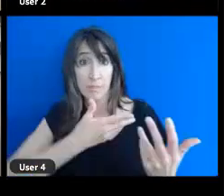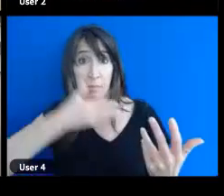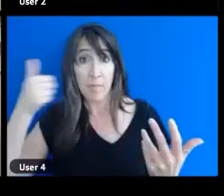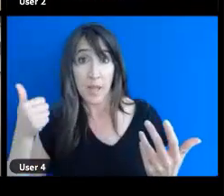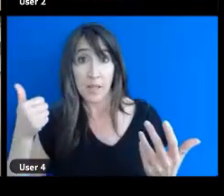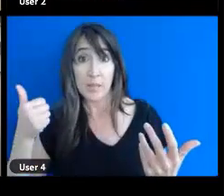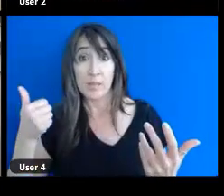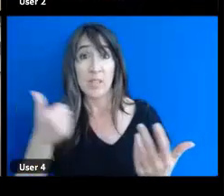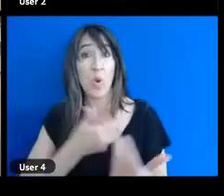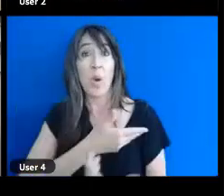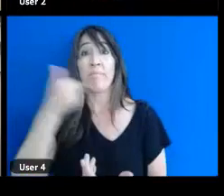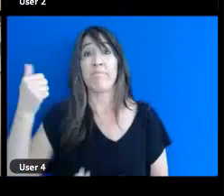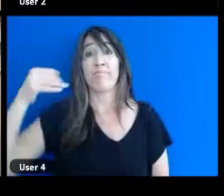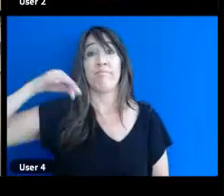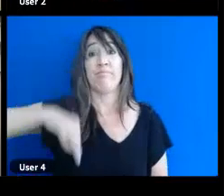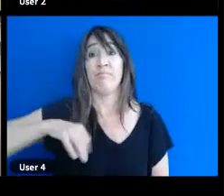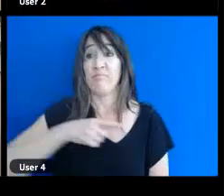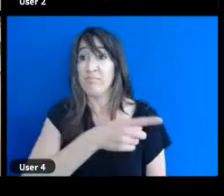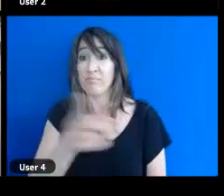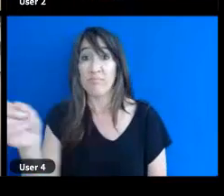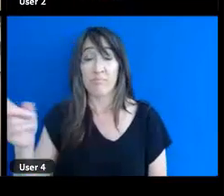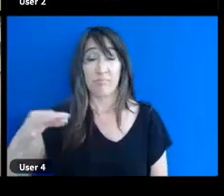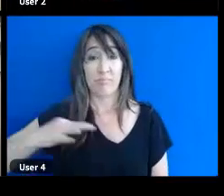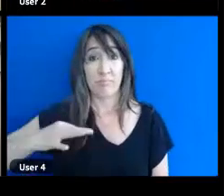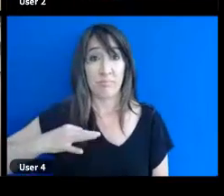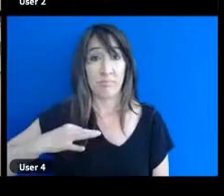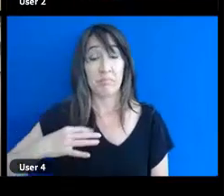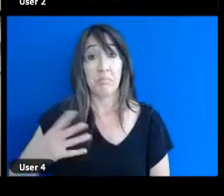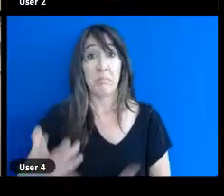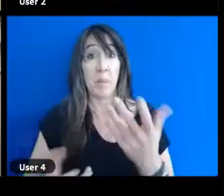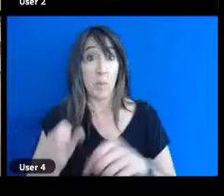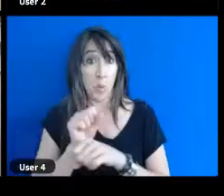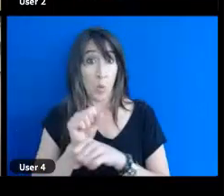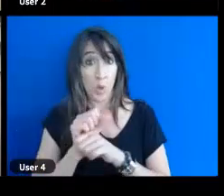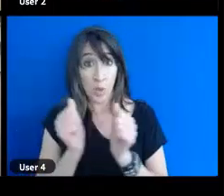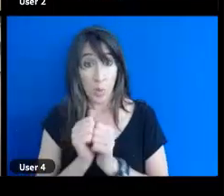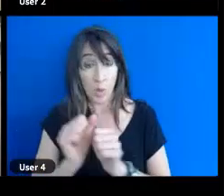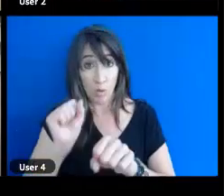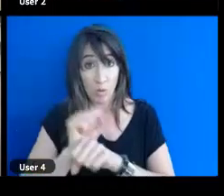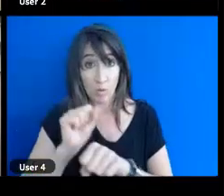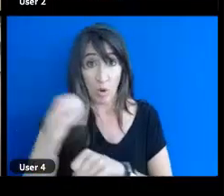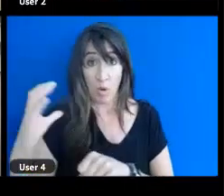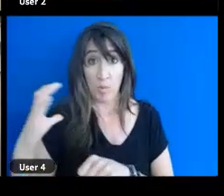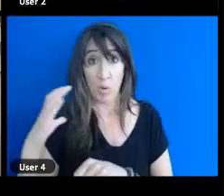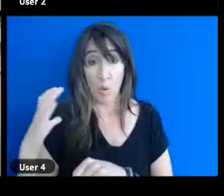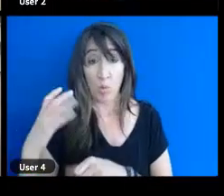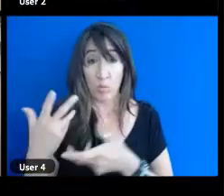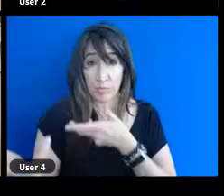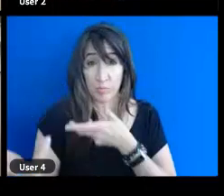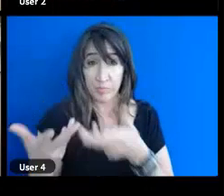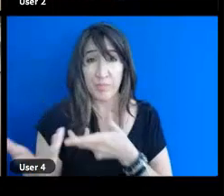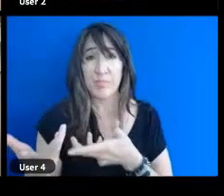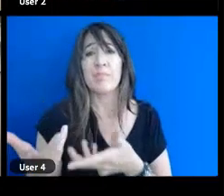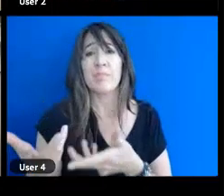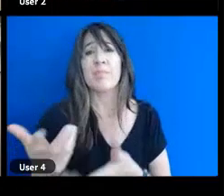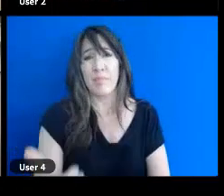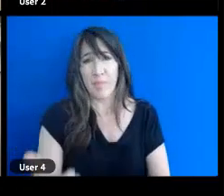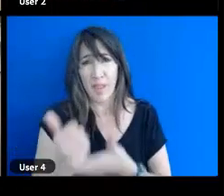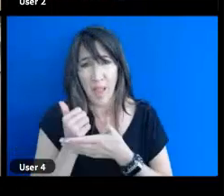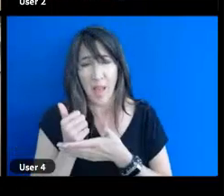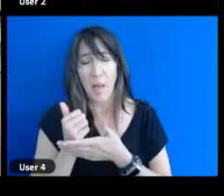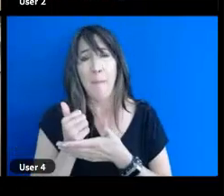Asking what adjustments would bring out the best in each candidate will help benefit every candidate. Working with a job